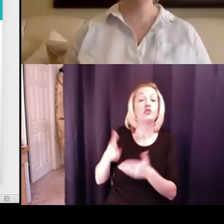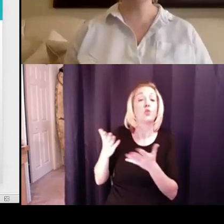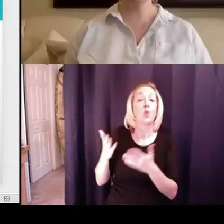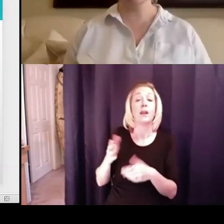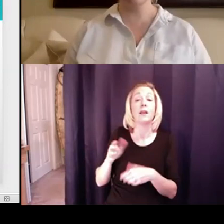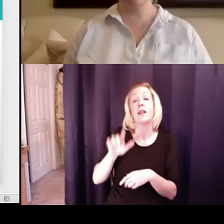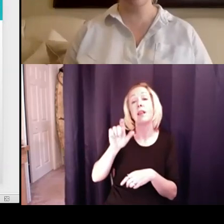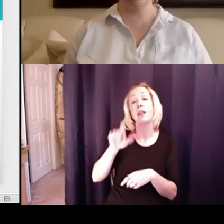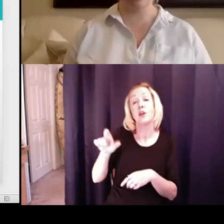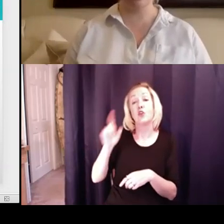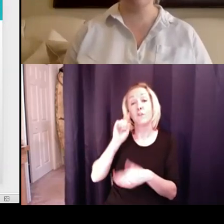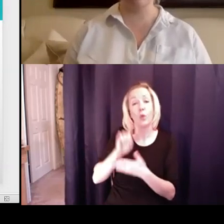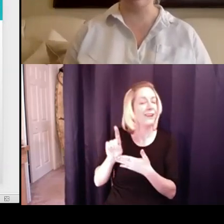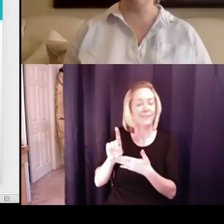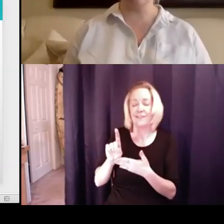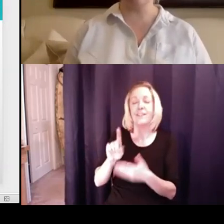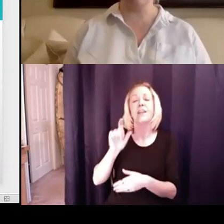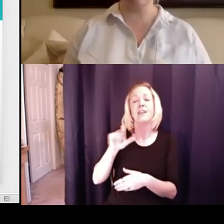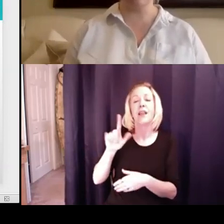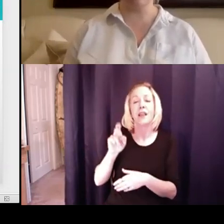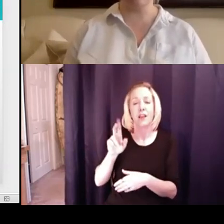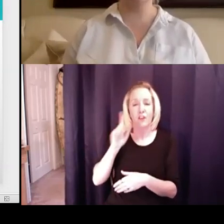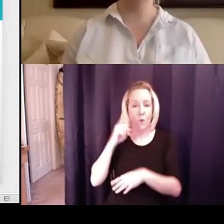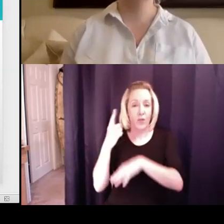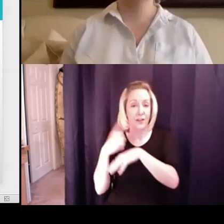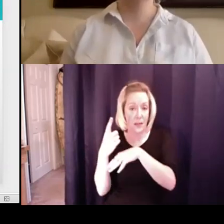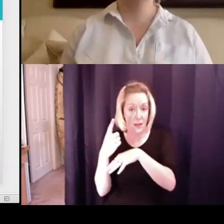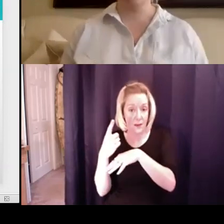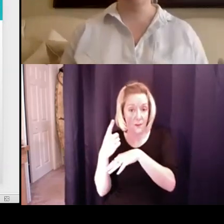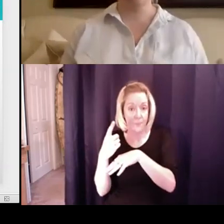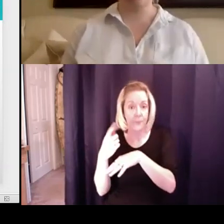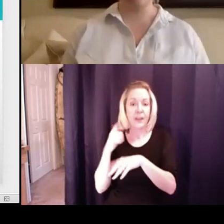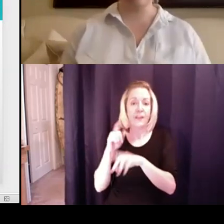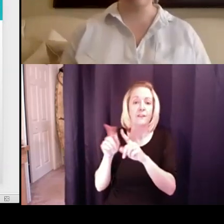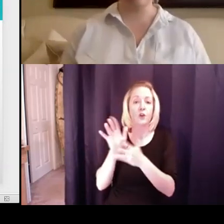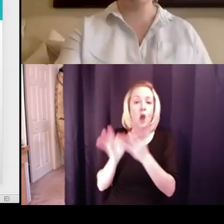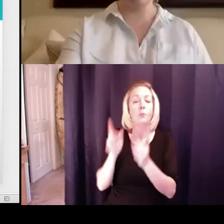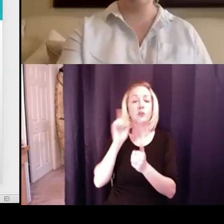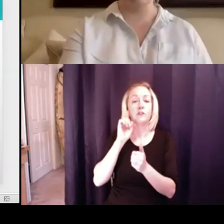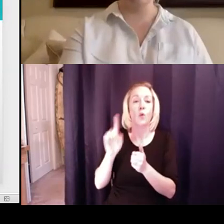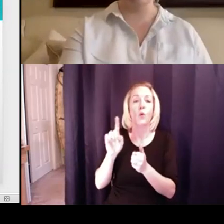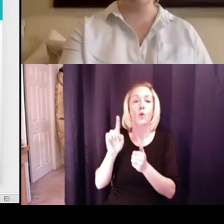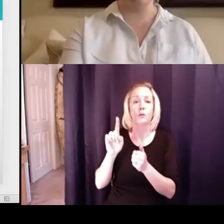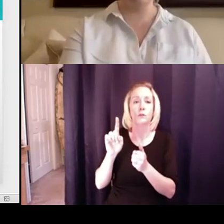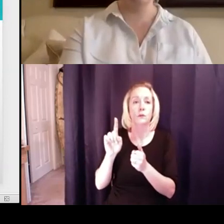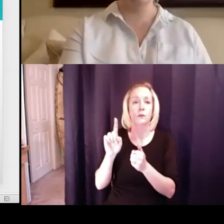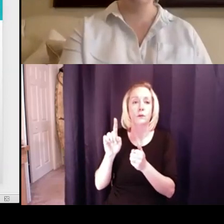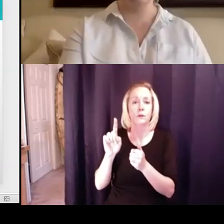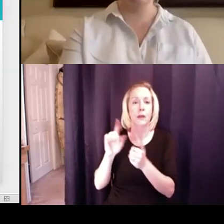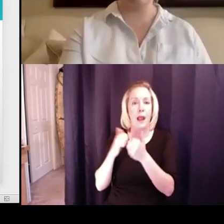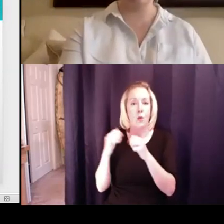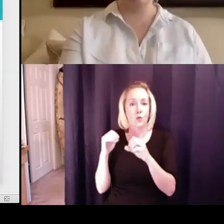So they have 6 different instructional cycles for letter of the day. So for the first 26 days that you go through it, you